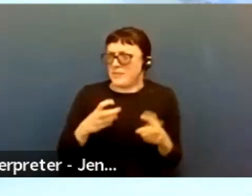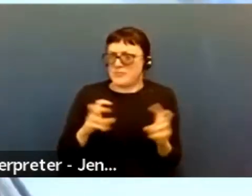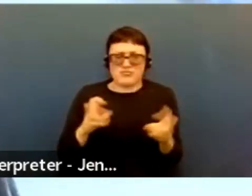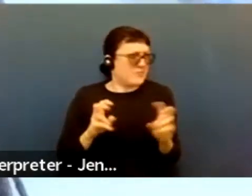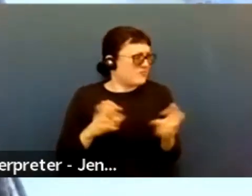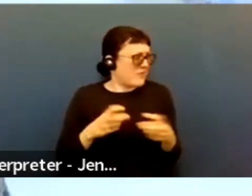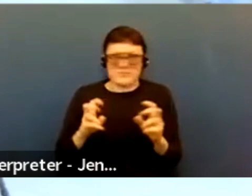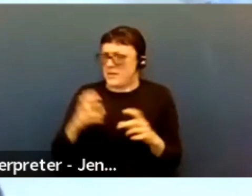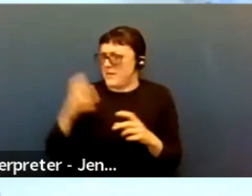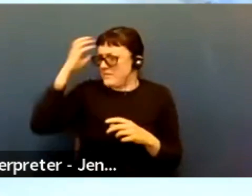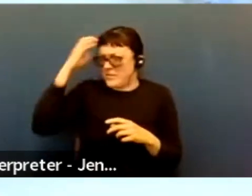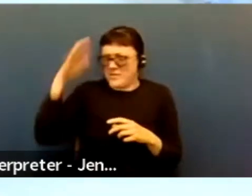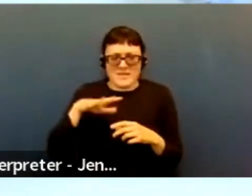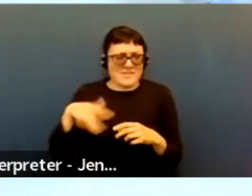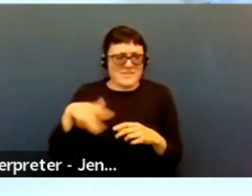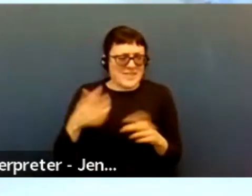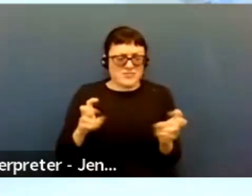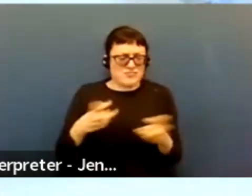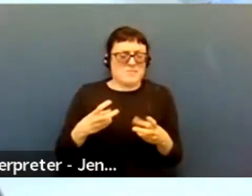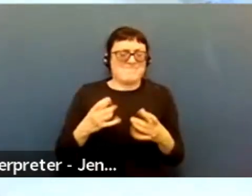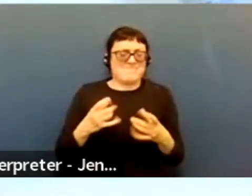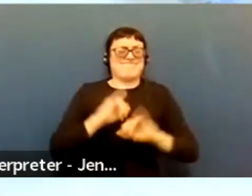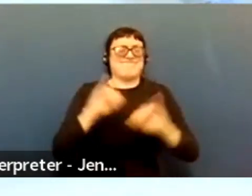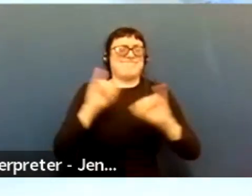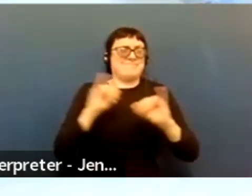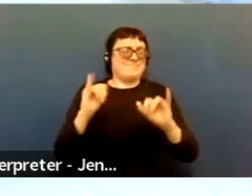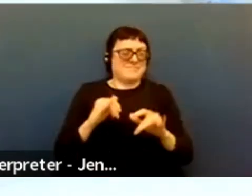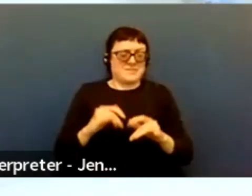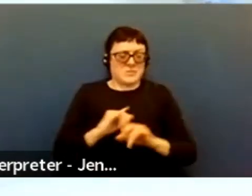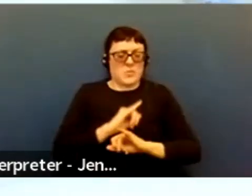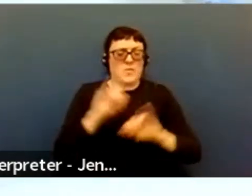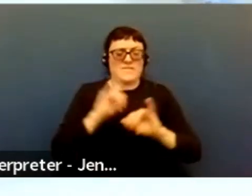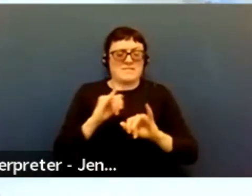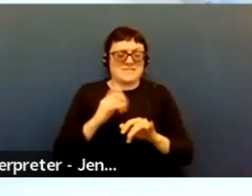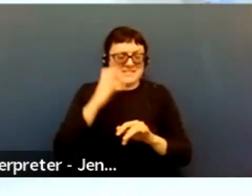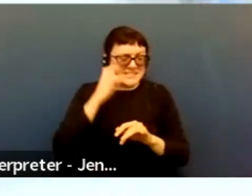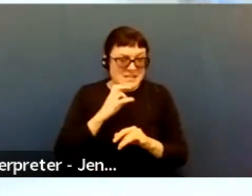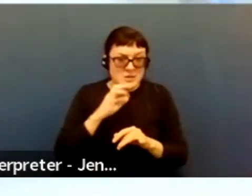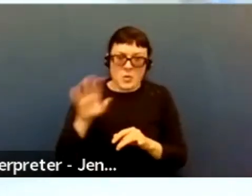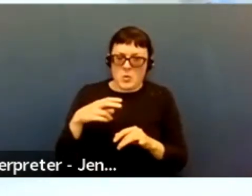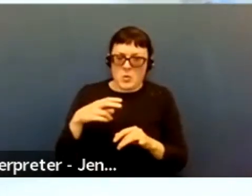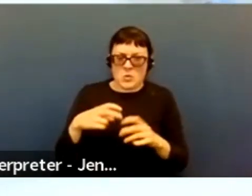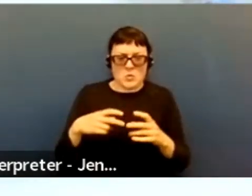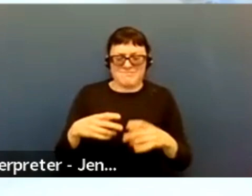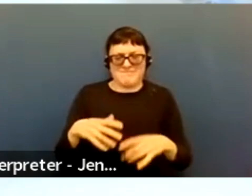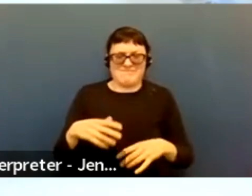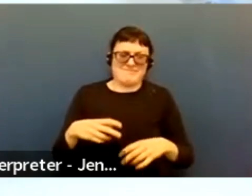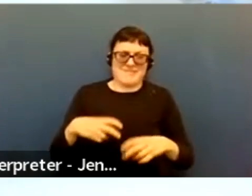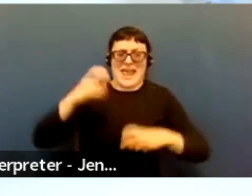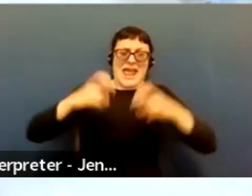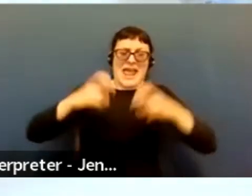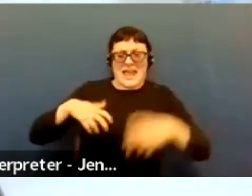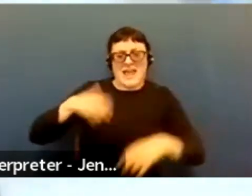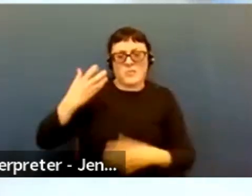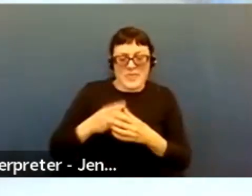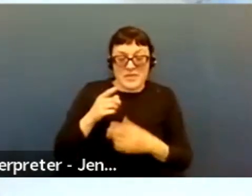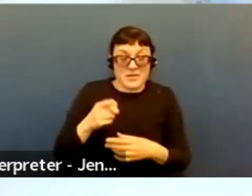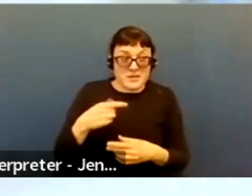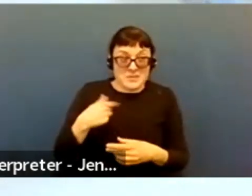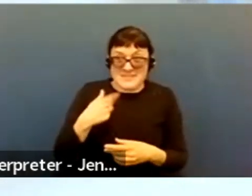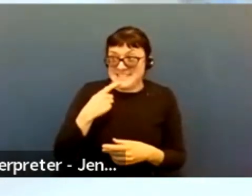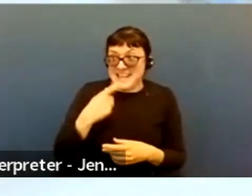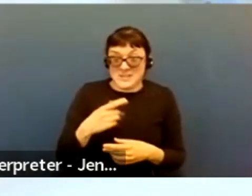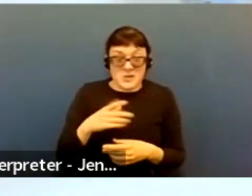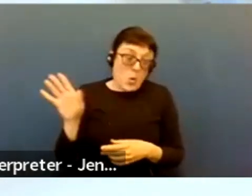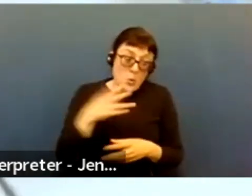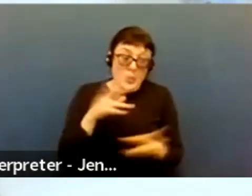And that's what he keeps saying. He keeps saying, we're all trapped, the royal family's trapped, it's a load of old shit, and we've got to stop this. And everybody's angry with him